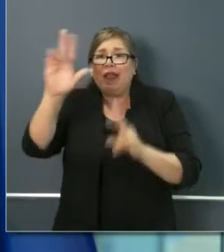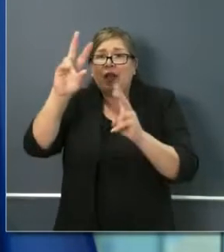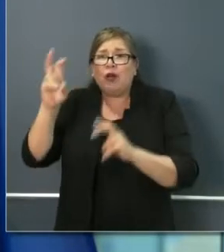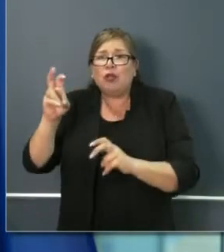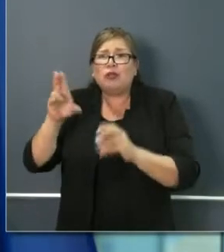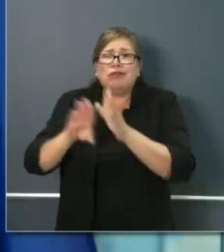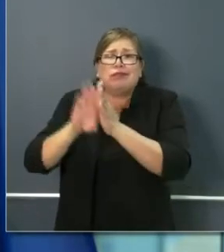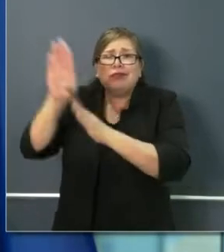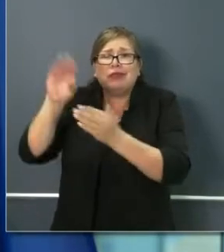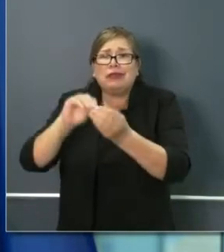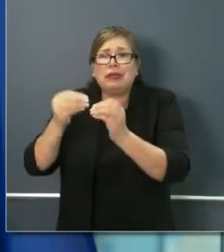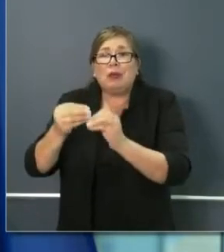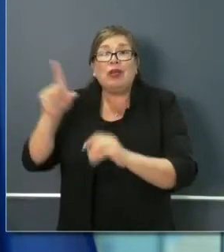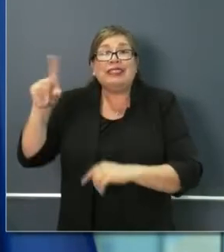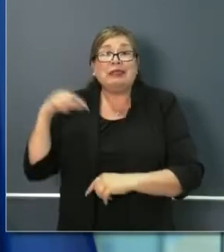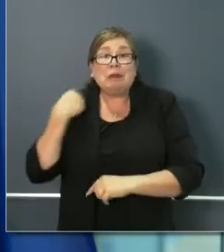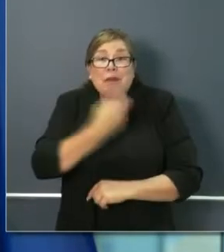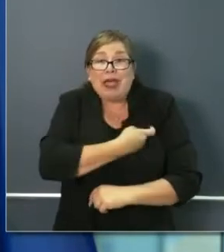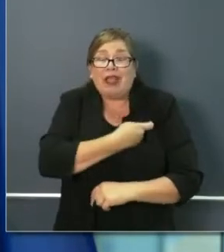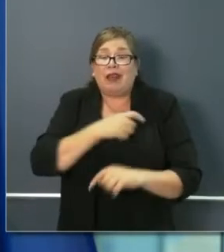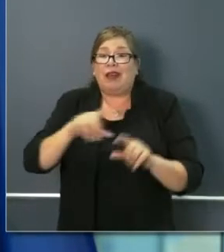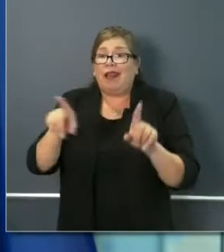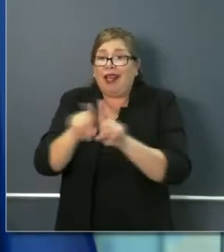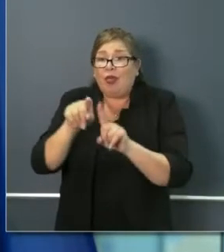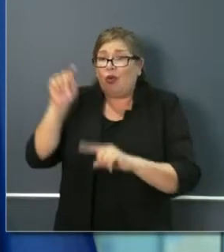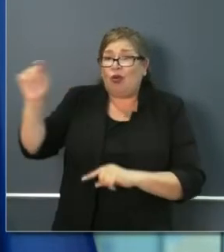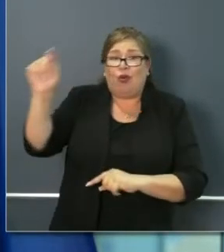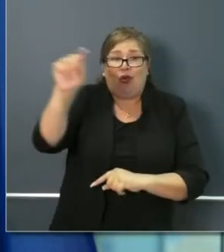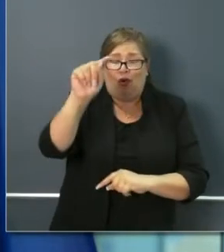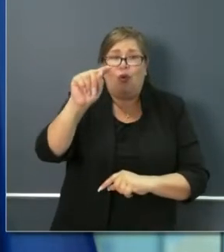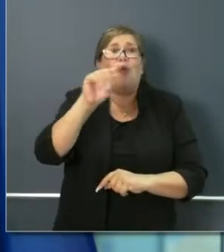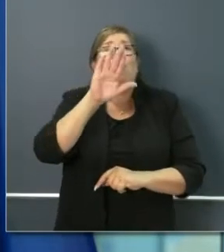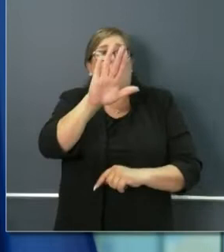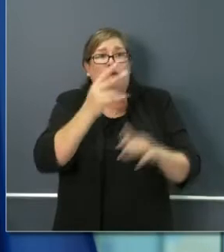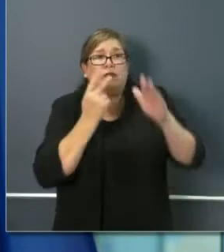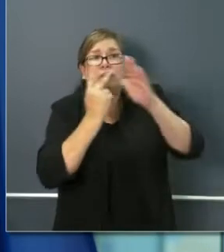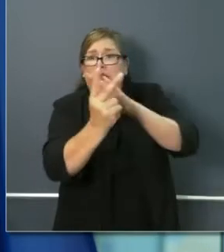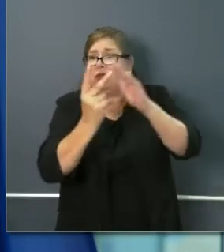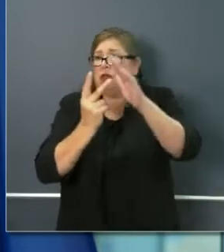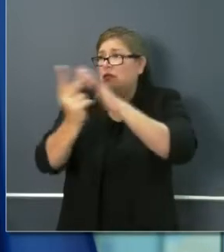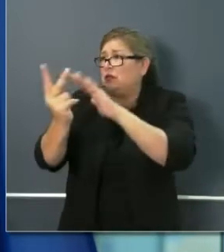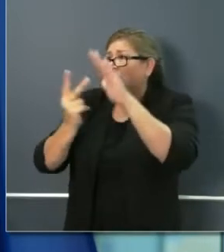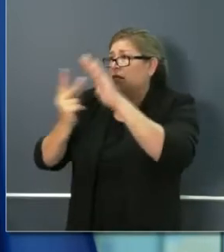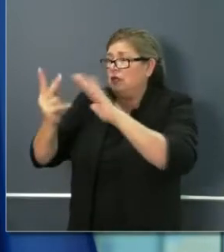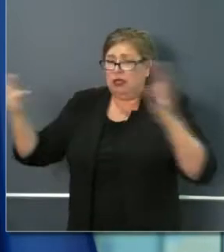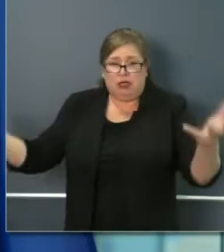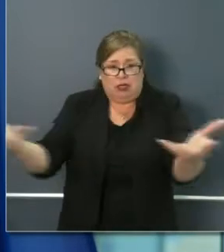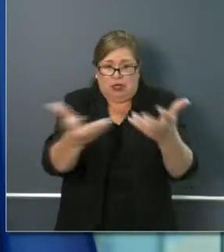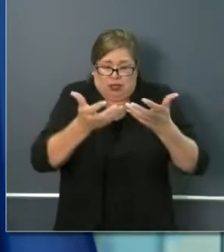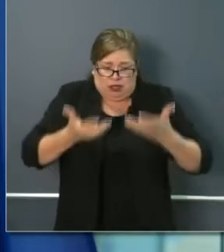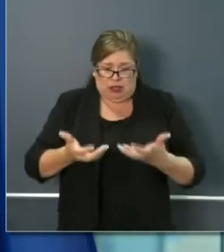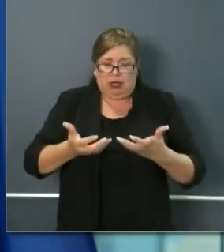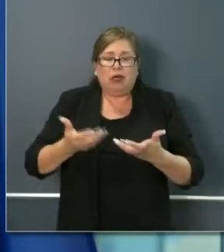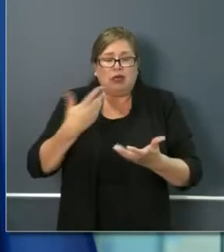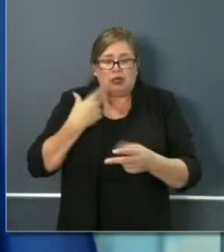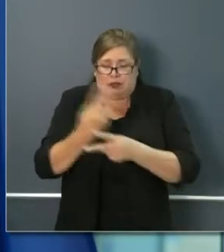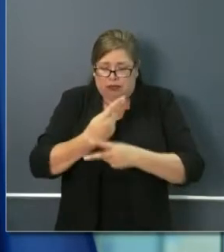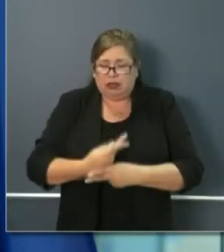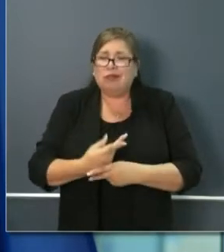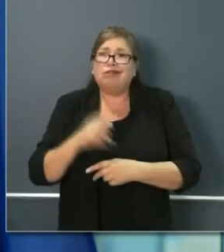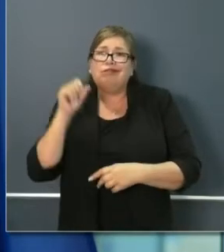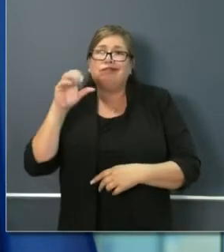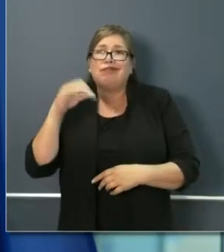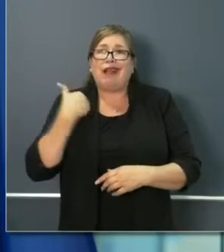in Spain, not just Italy, and other parts of the globe. But I will say this, to be truthful and candid, the